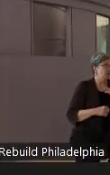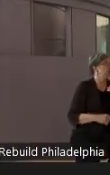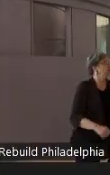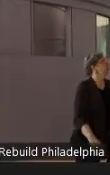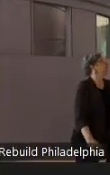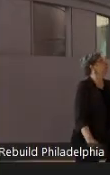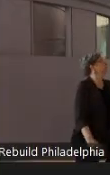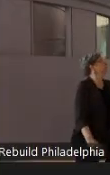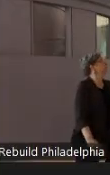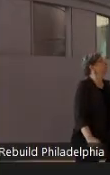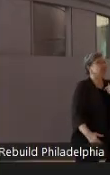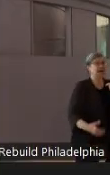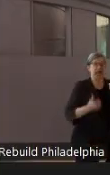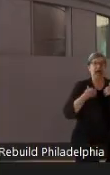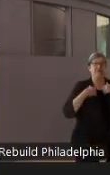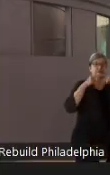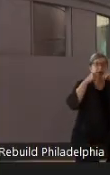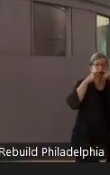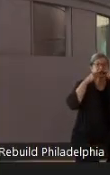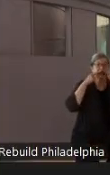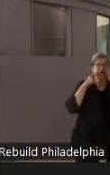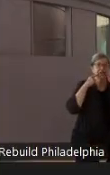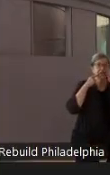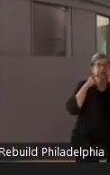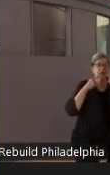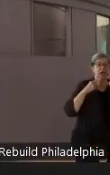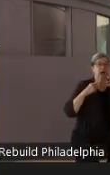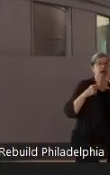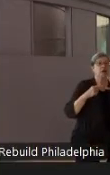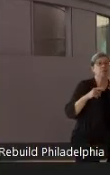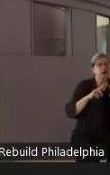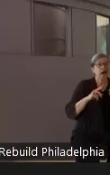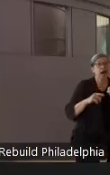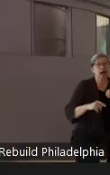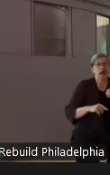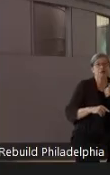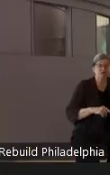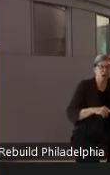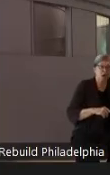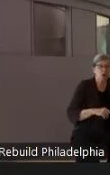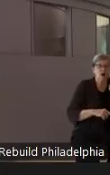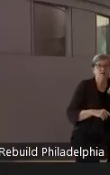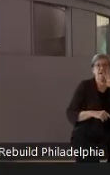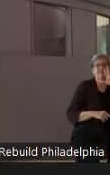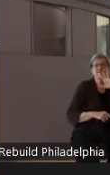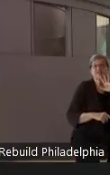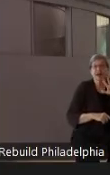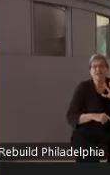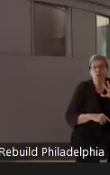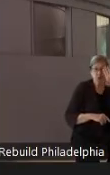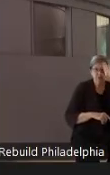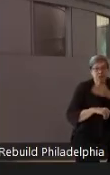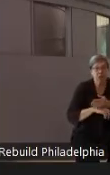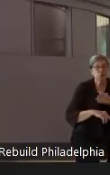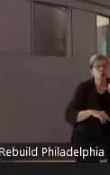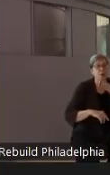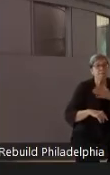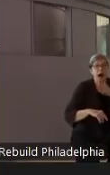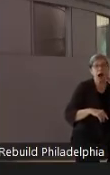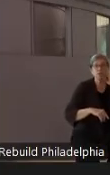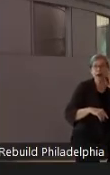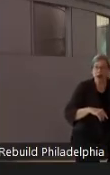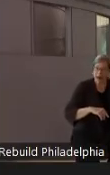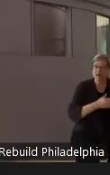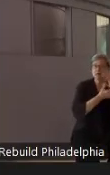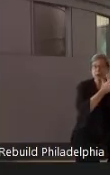because I have a very active 5-year-old son, my brown hair is rapidly turning gray. And I'm just going to speak a little